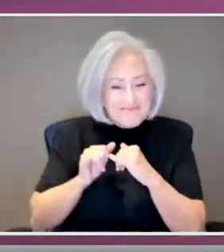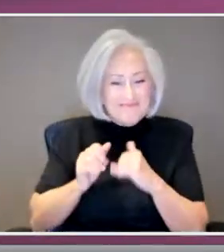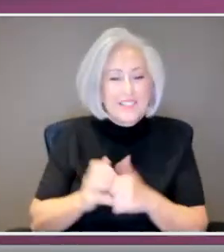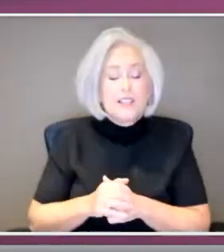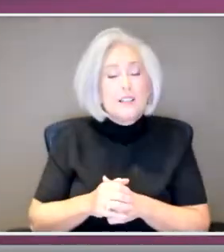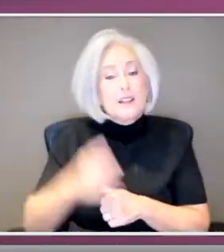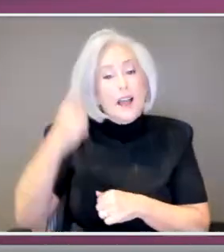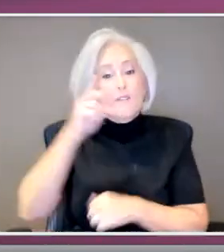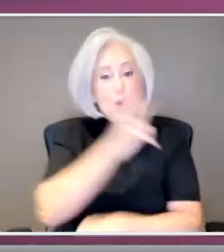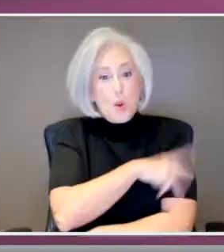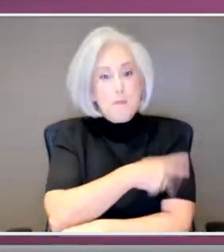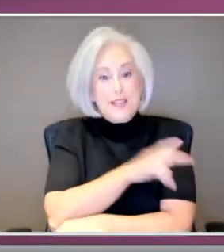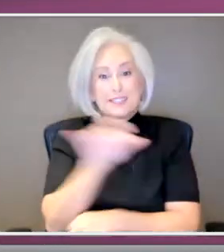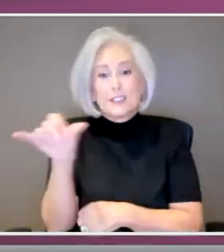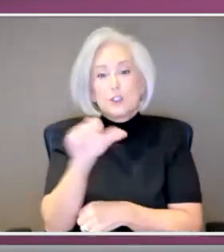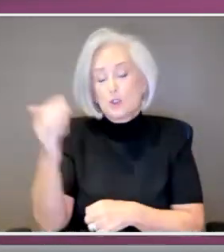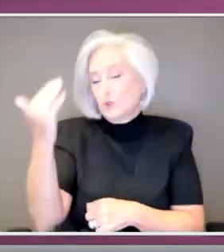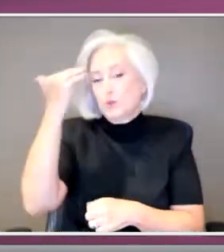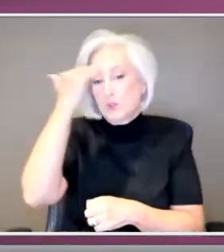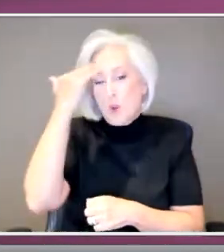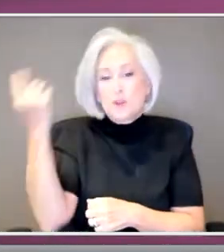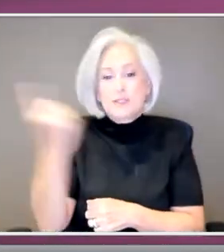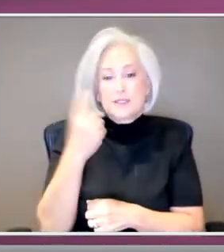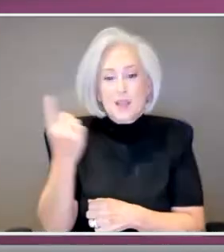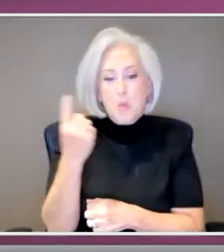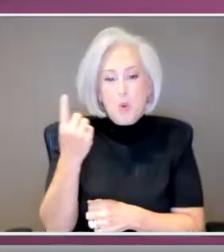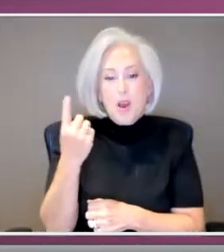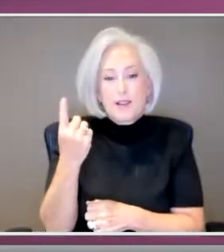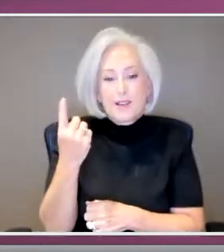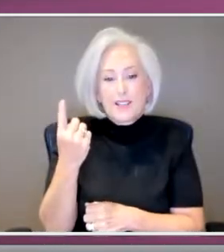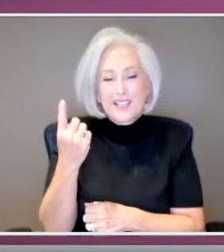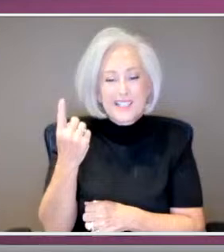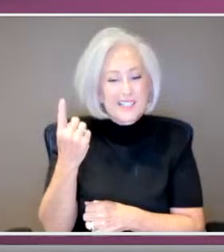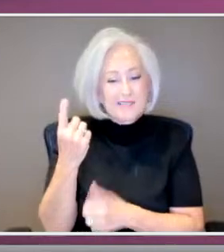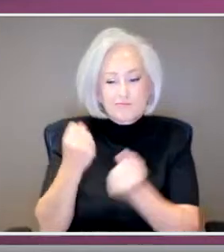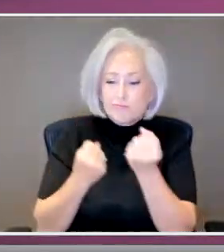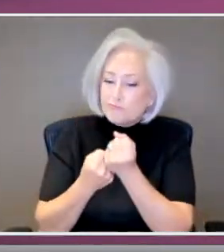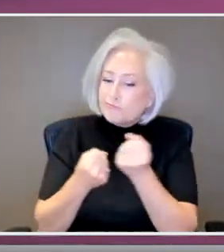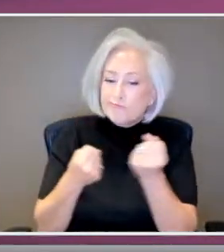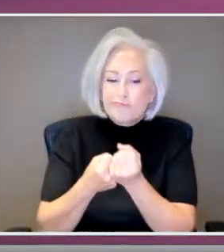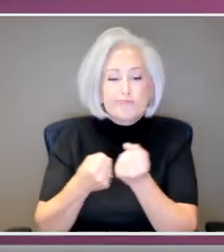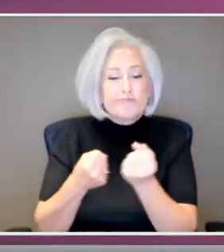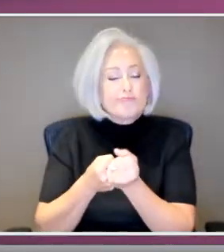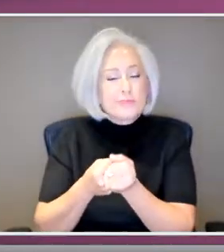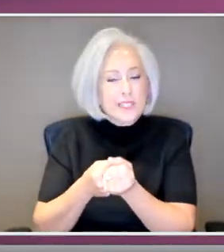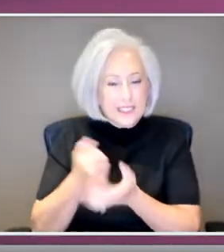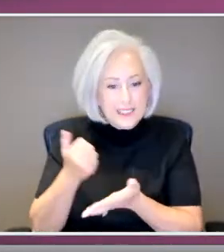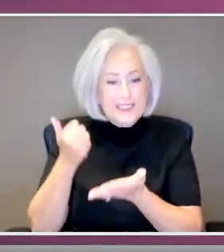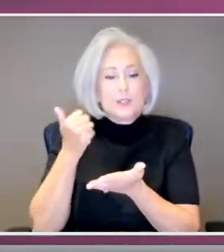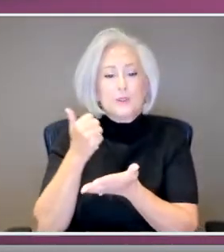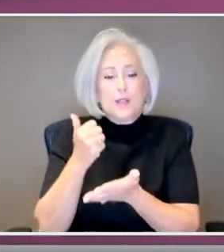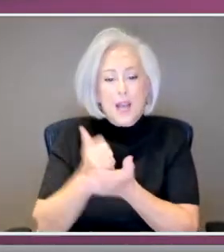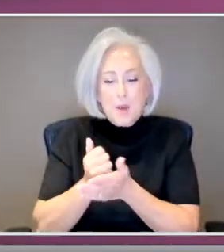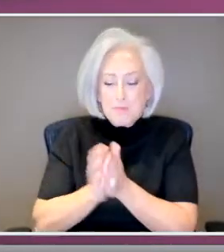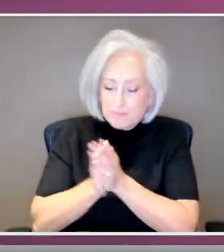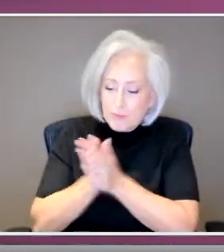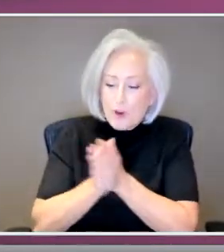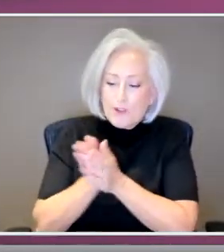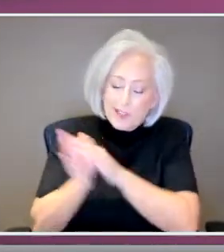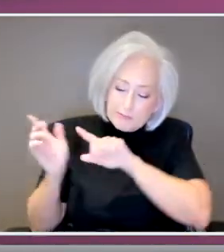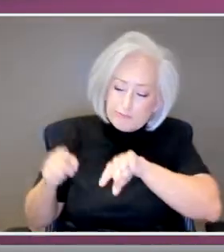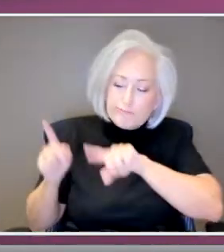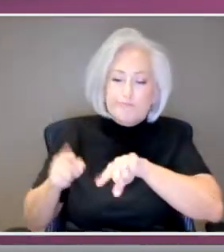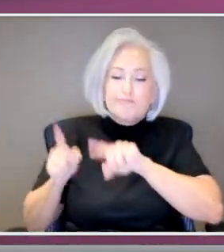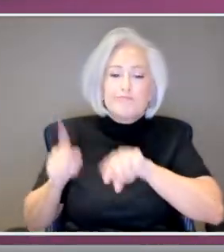well, just knowing that somebody is on the same side as them kind of helps them, motivates them to keep coming to class or to